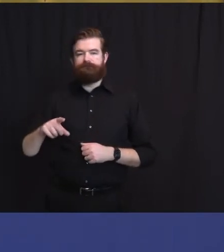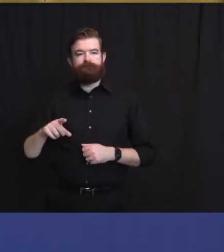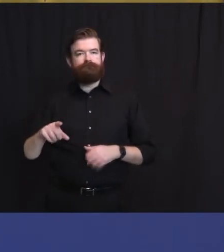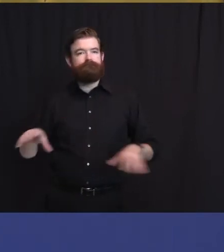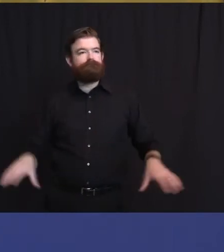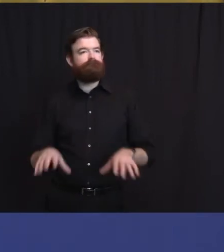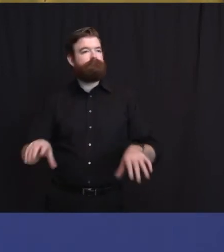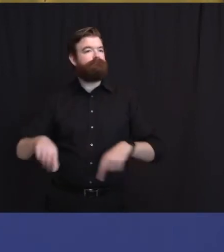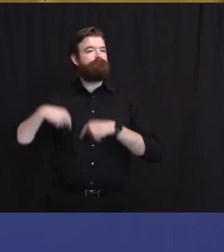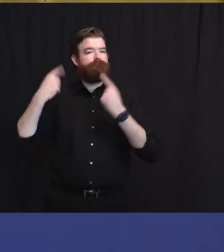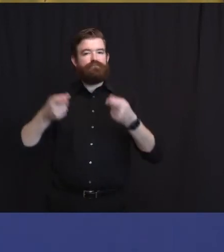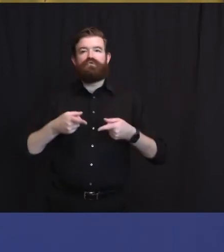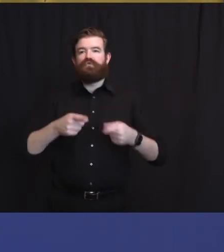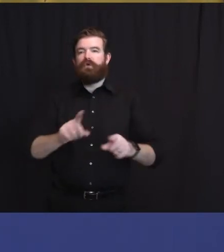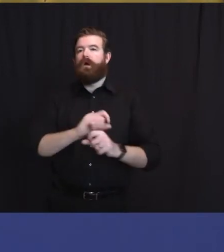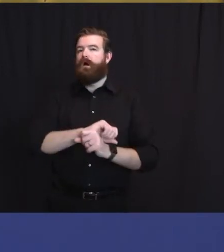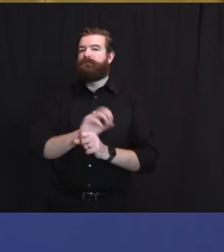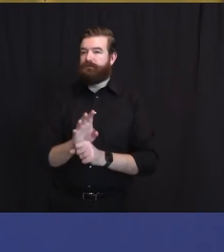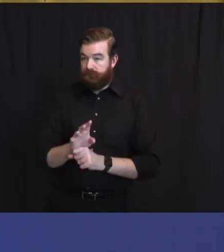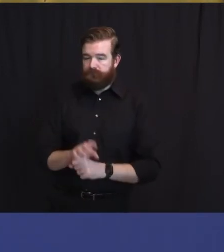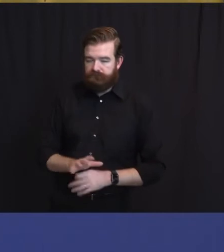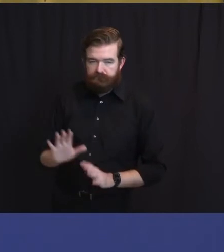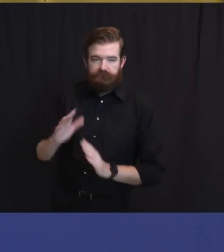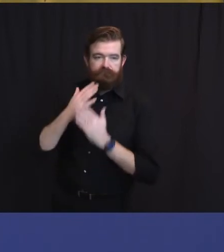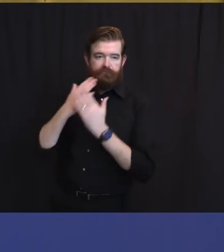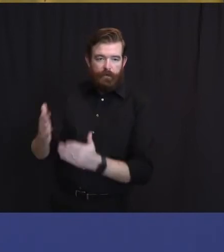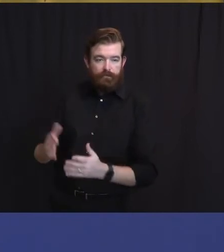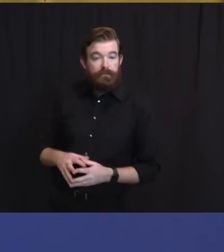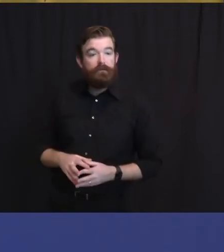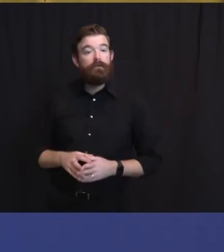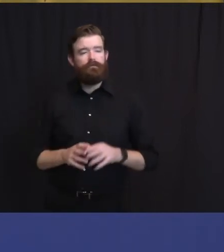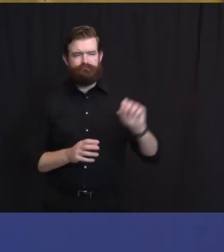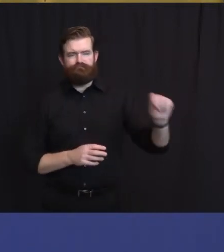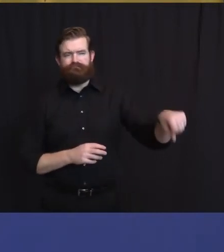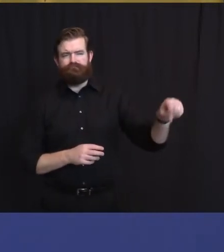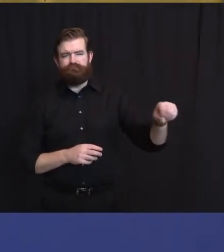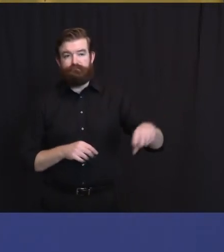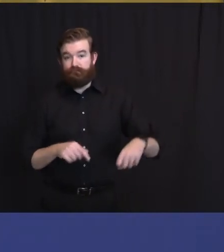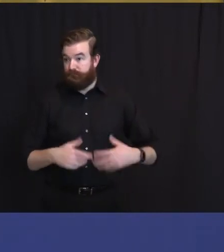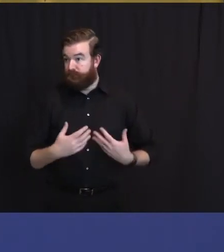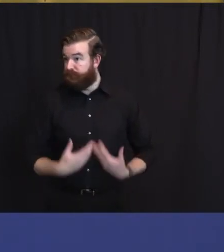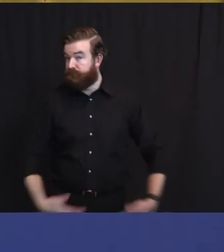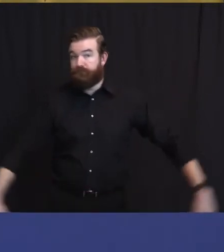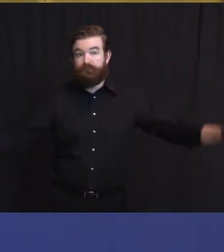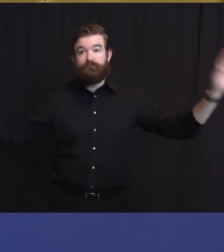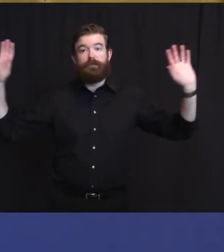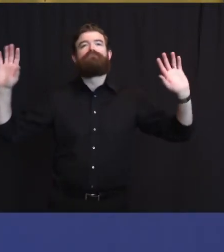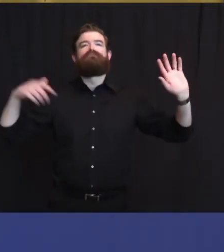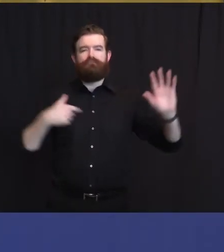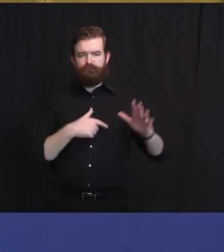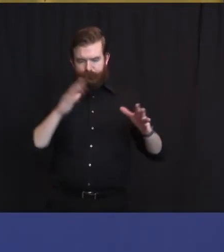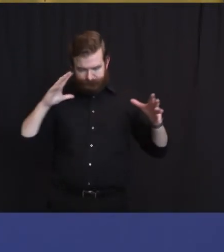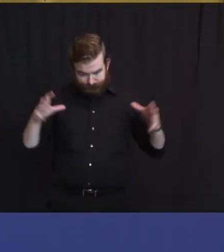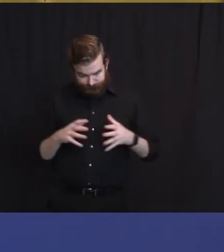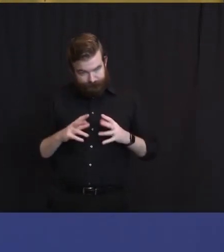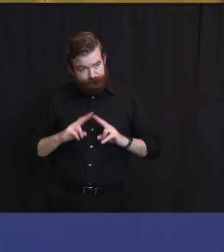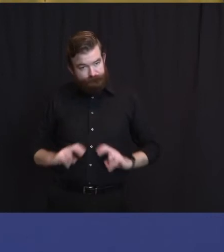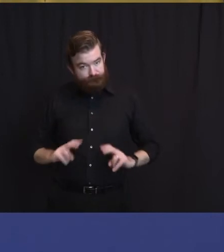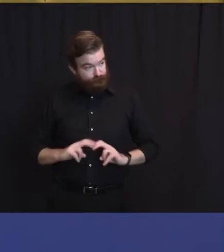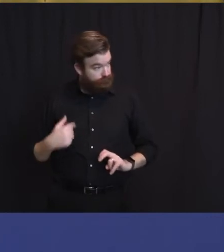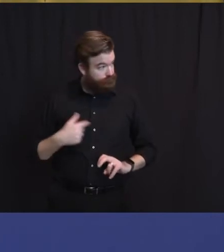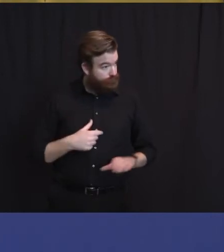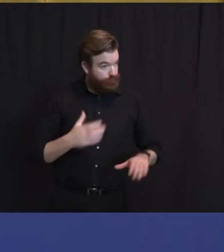Thank you. The answer is we will be doing a postmortem. I think we've been crystal clear about that. And on some of the stuff, we're not